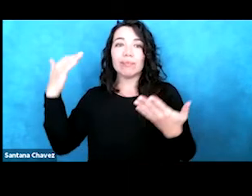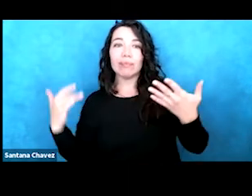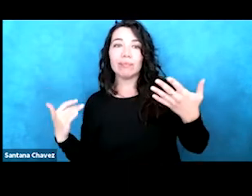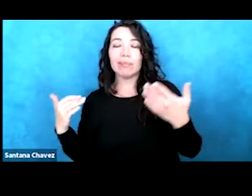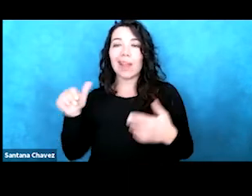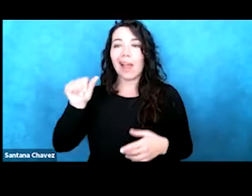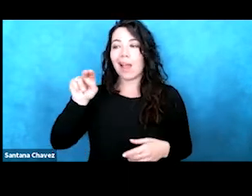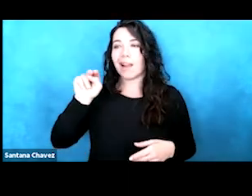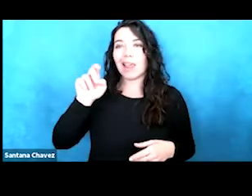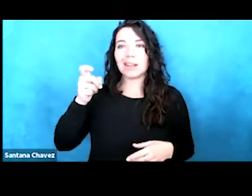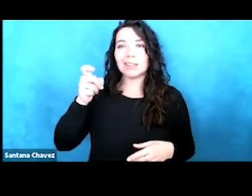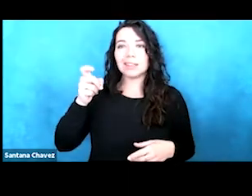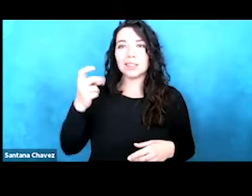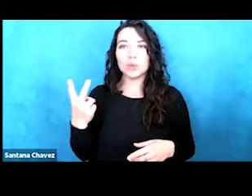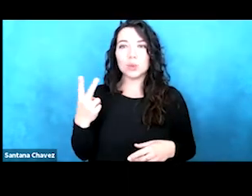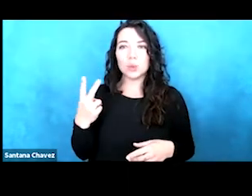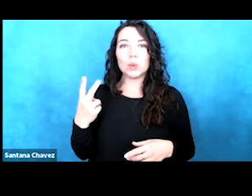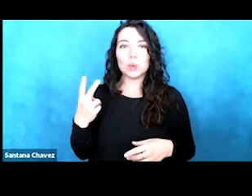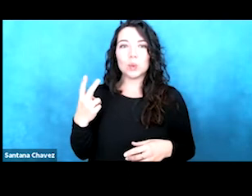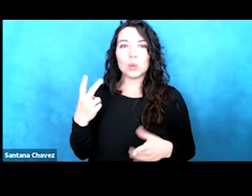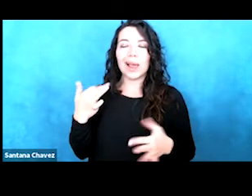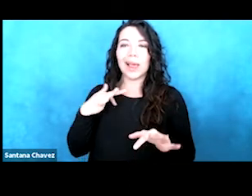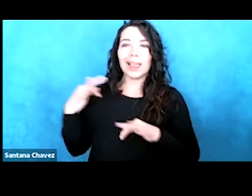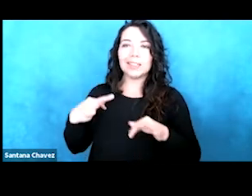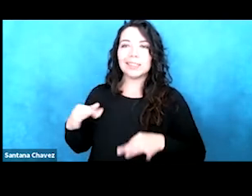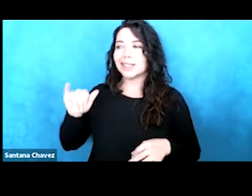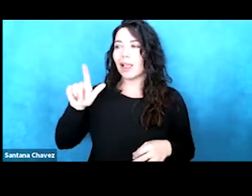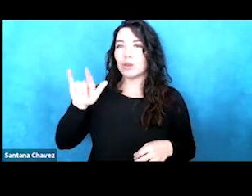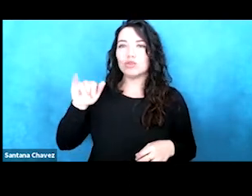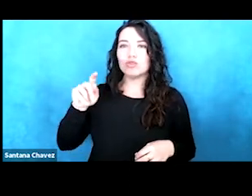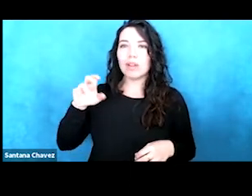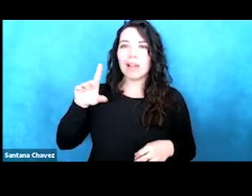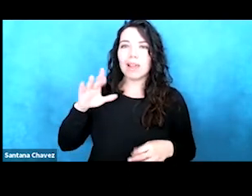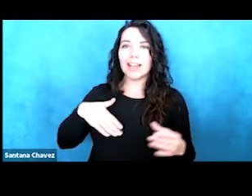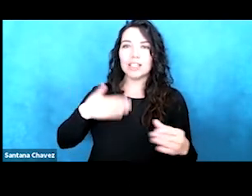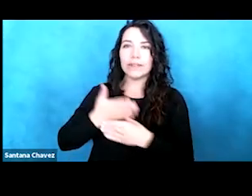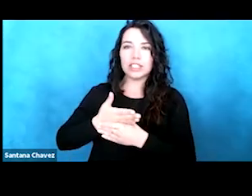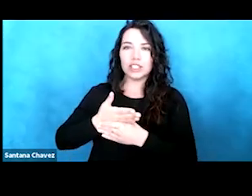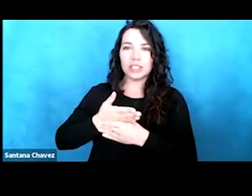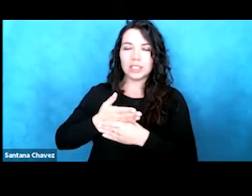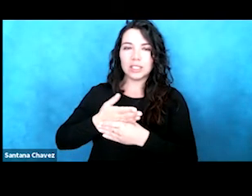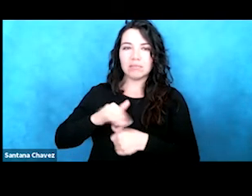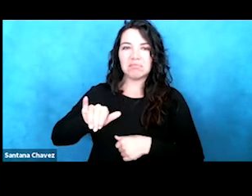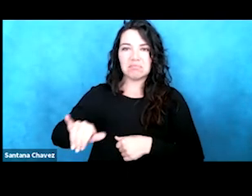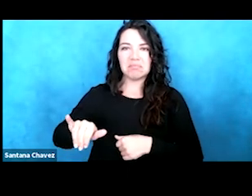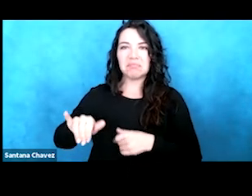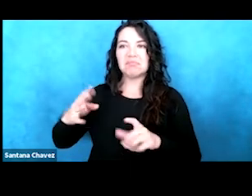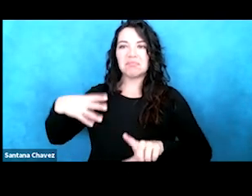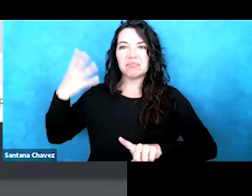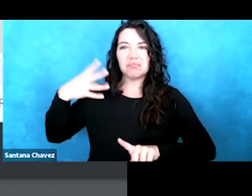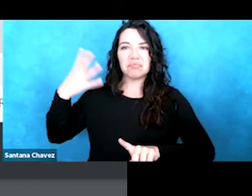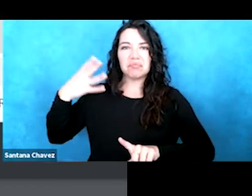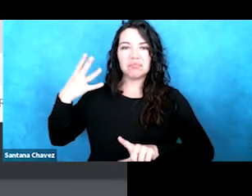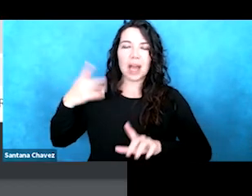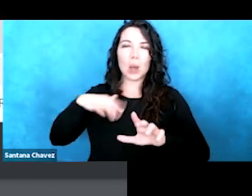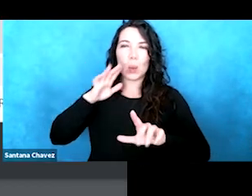interventions. So in our illustrative interventions, you can see, I'm going to